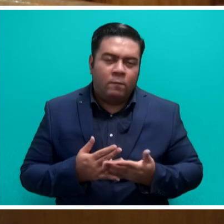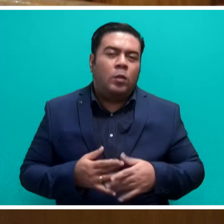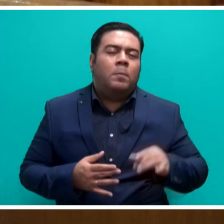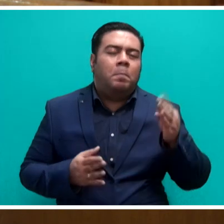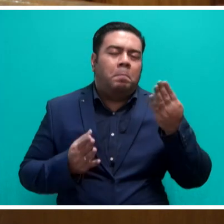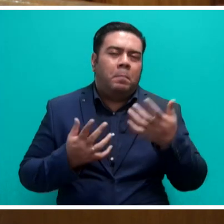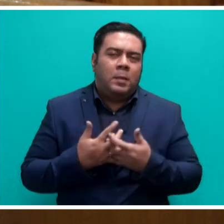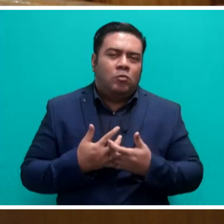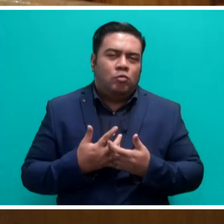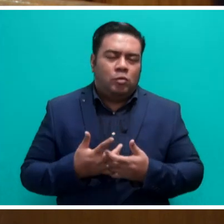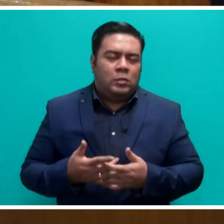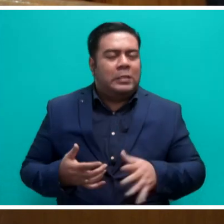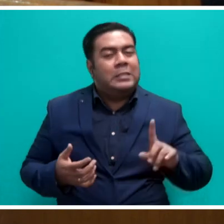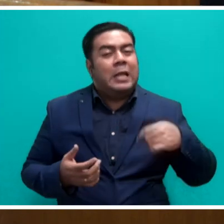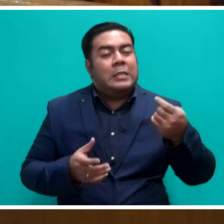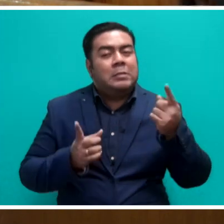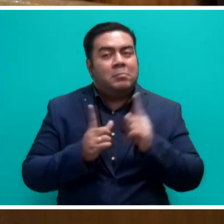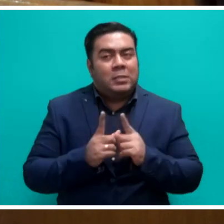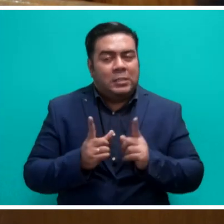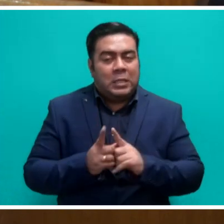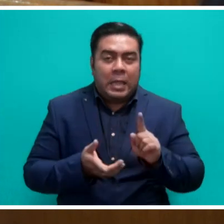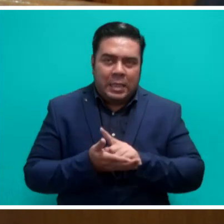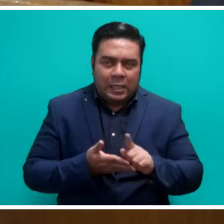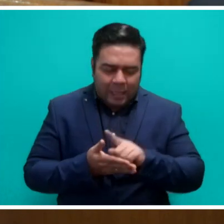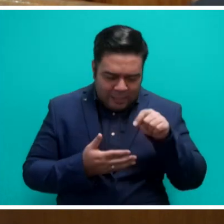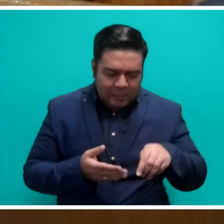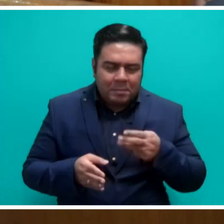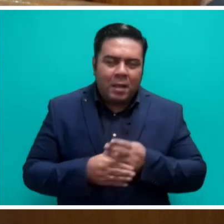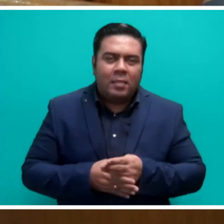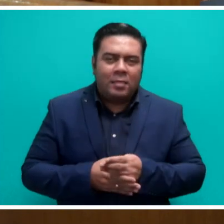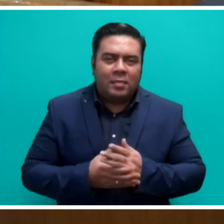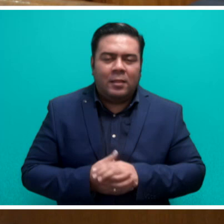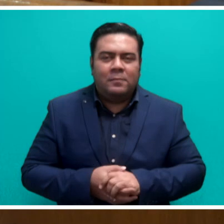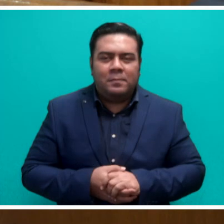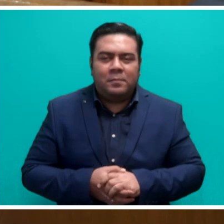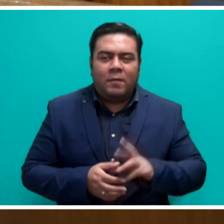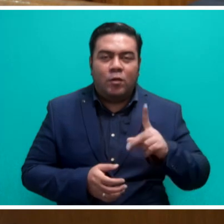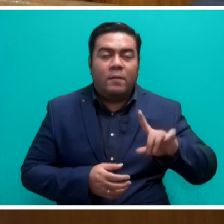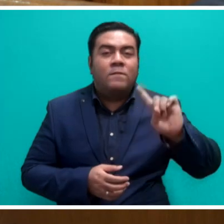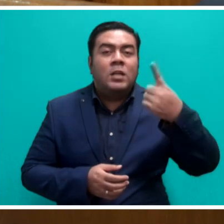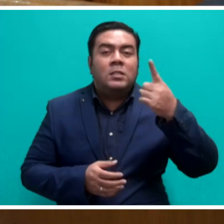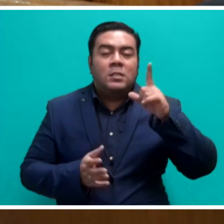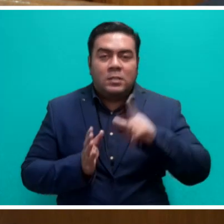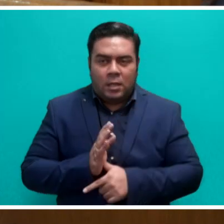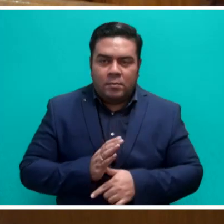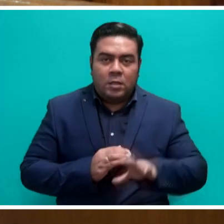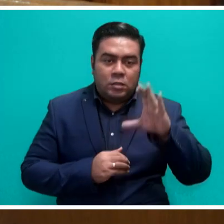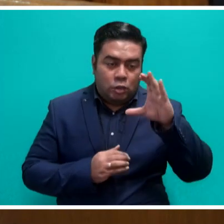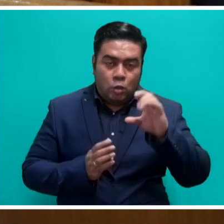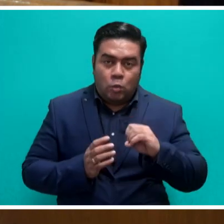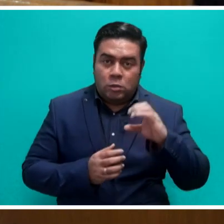appointment in its next meeting later this month. For the first time ever, the